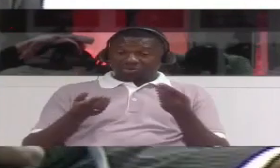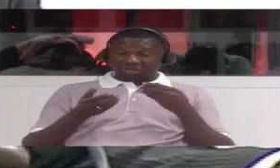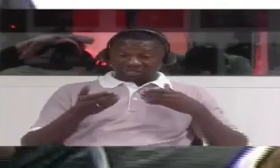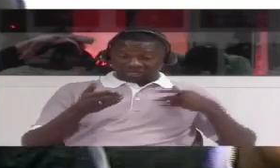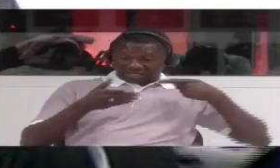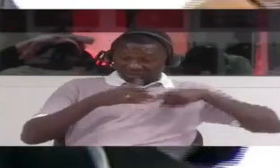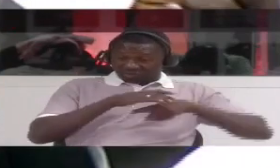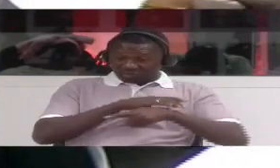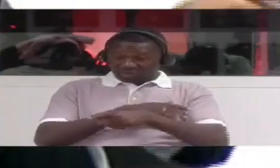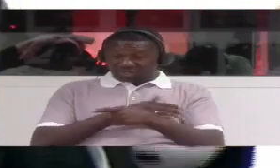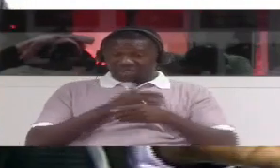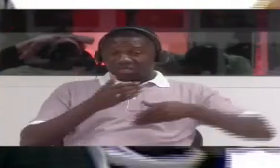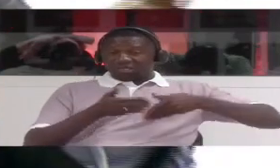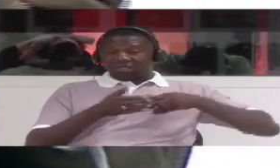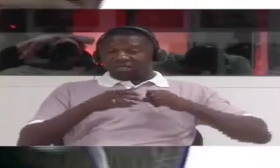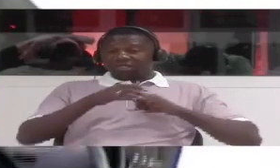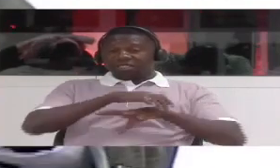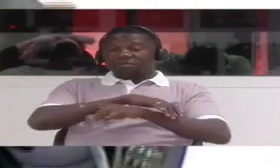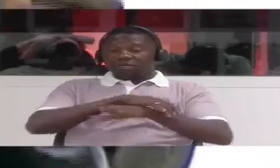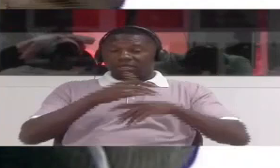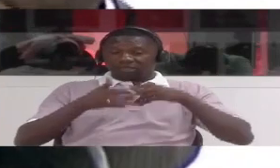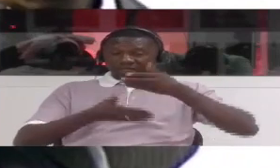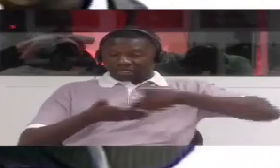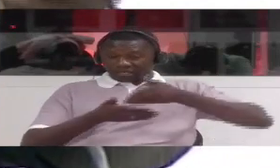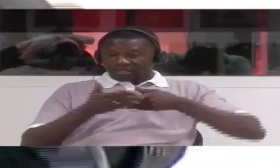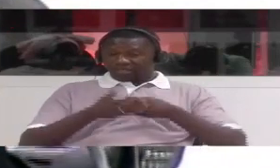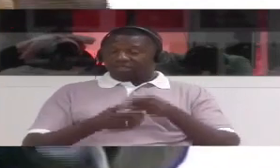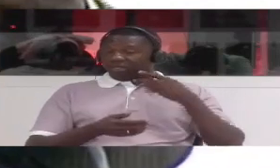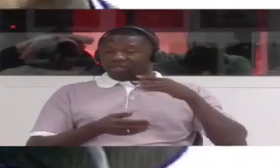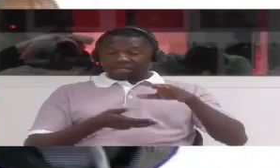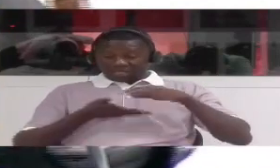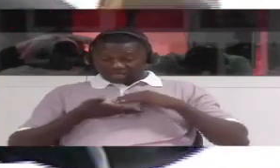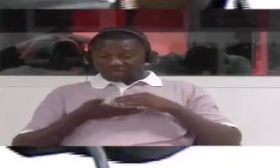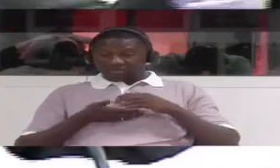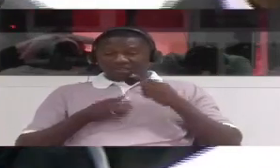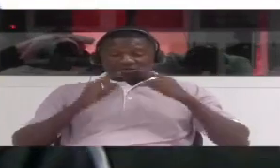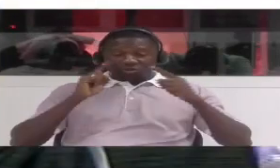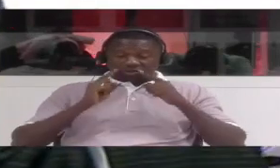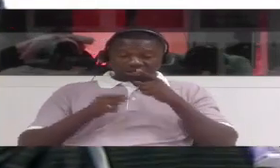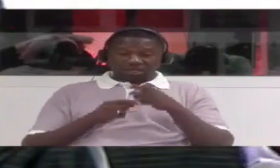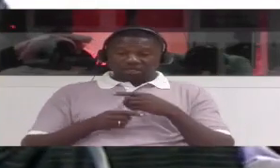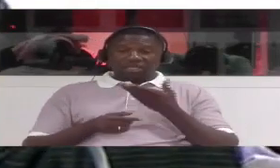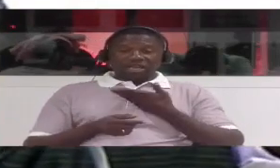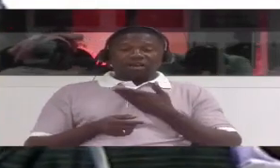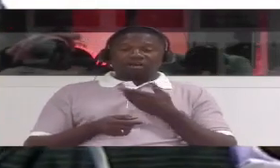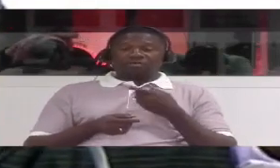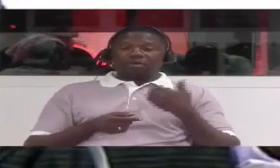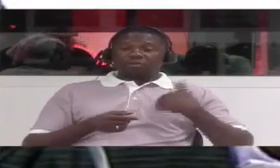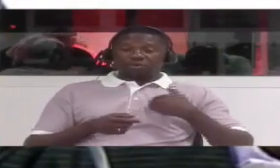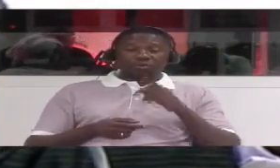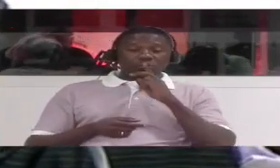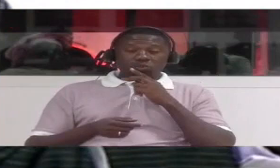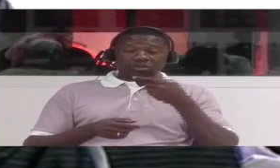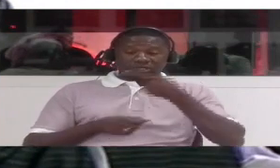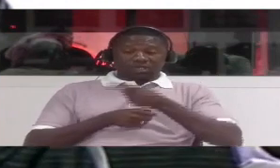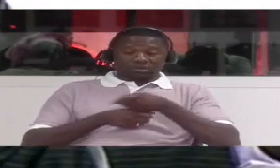onto get into the email dañ fa jël xibar bo xamne dafa am ay nit ñi fi nekk yo xamne ñoo de joxlanté am mom there are people who